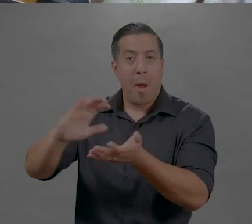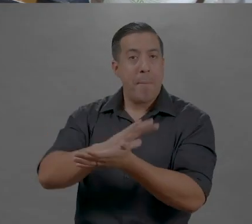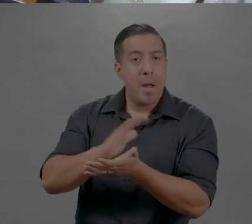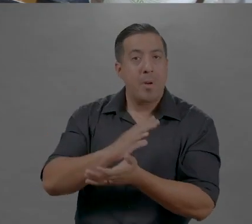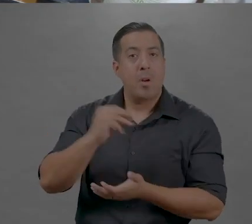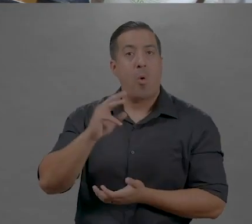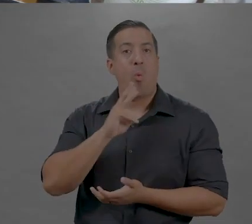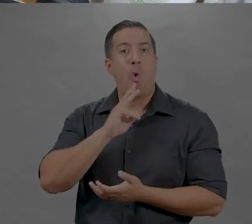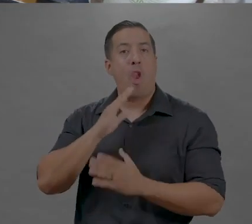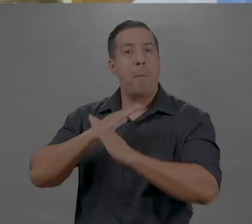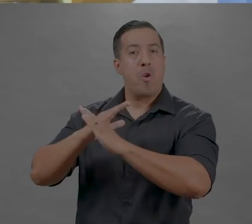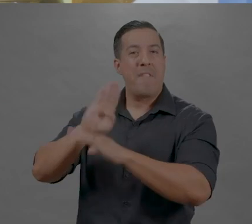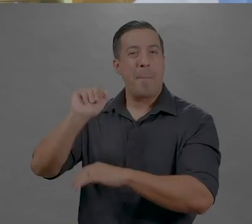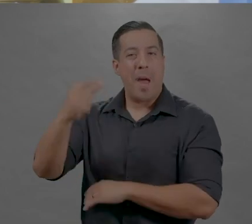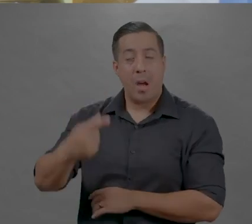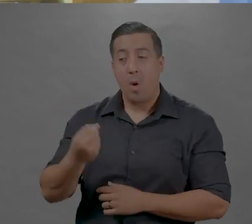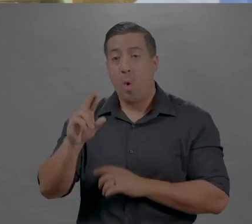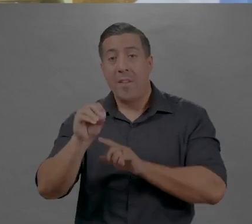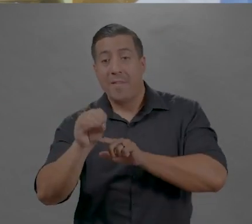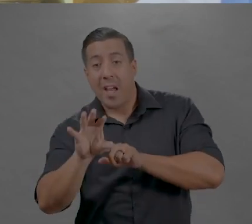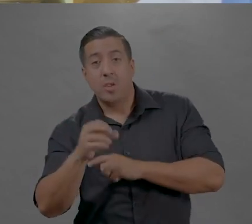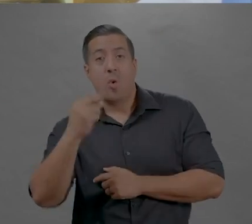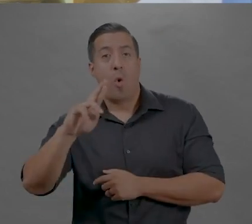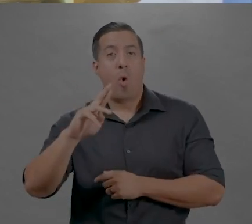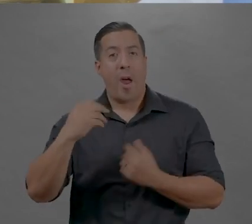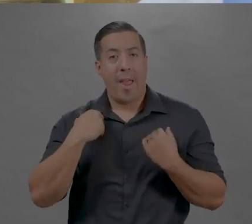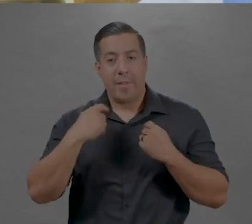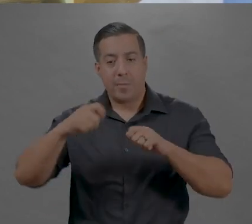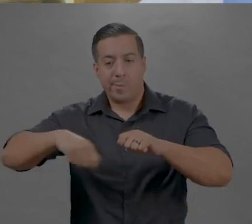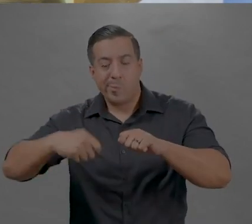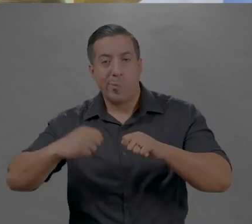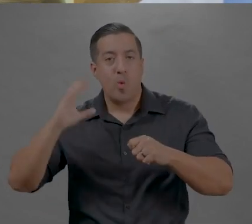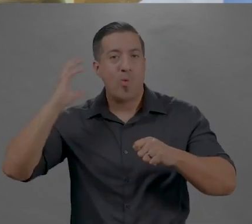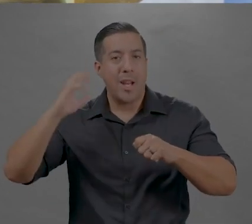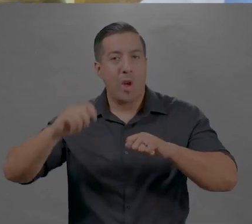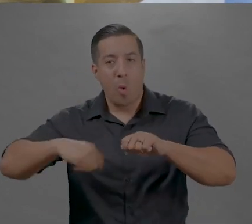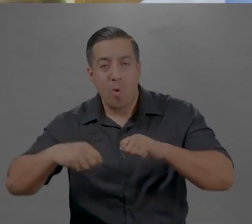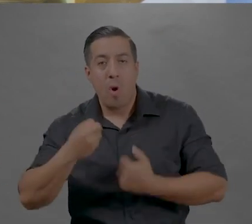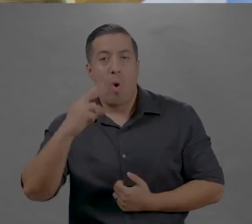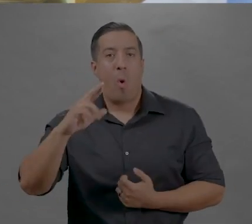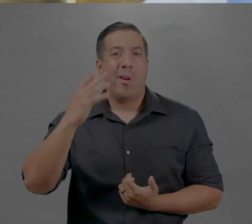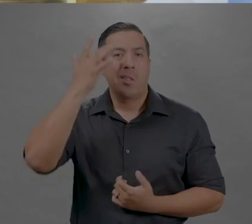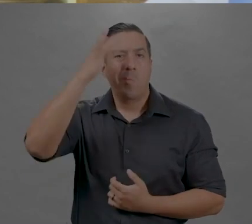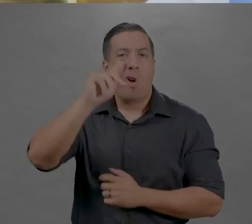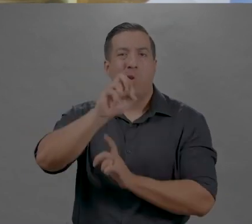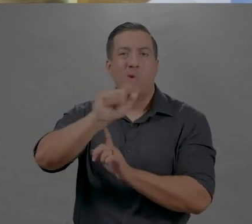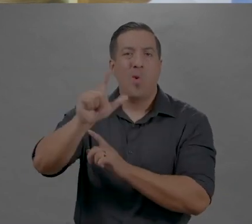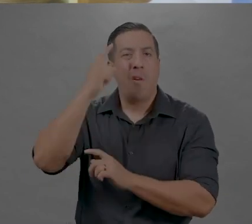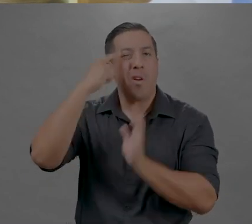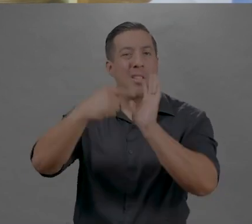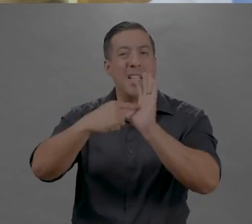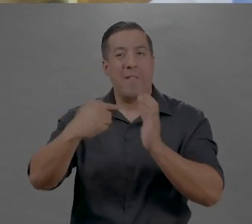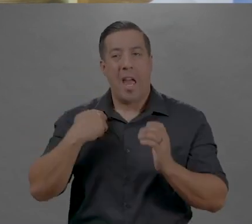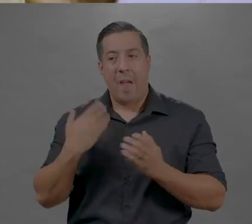of medication and important papers in a waterproof bag, a flashlight, and a battery-powered or hand-crank radio, along